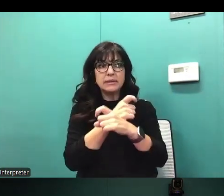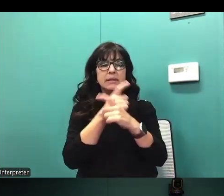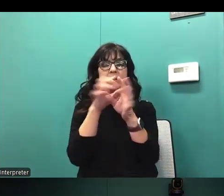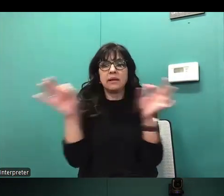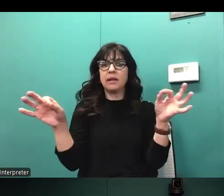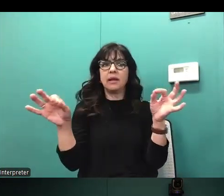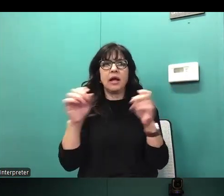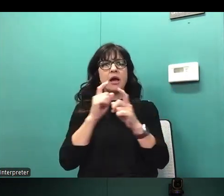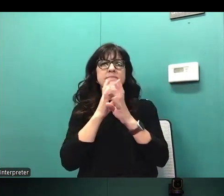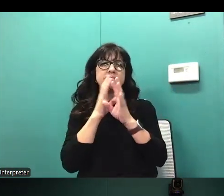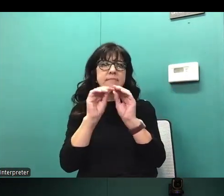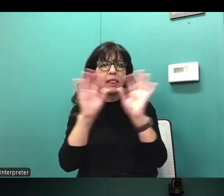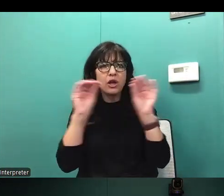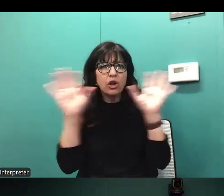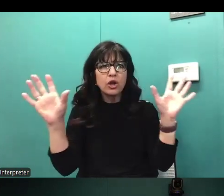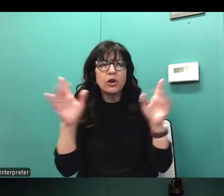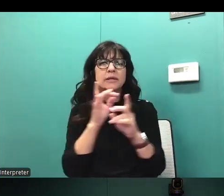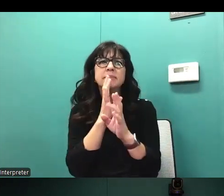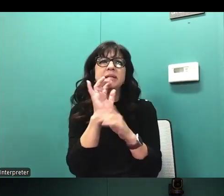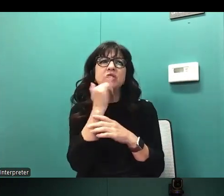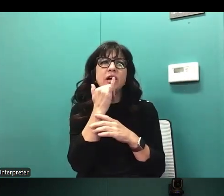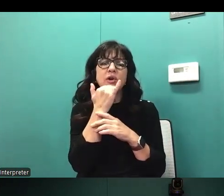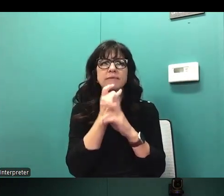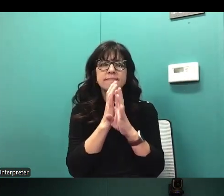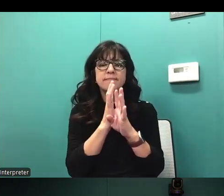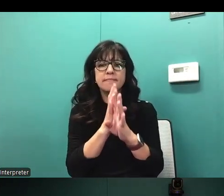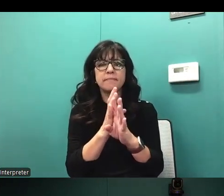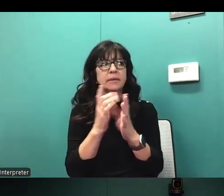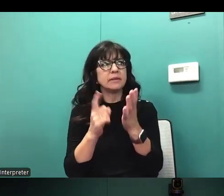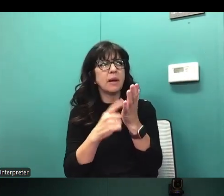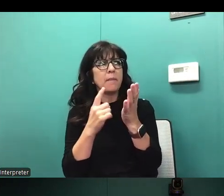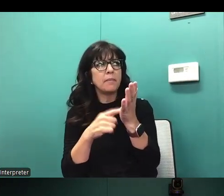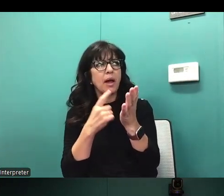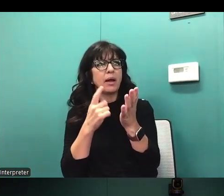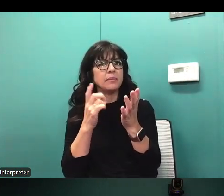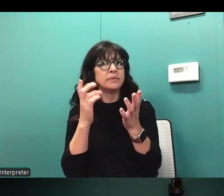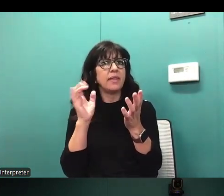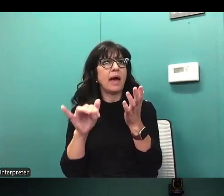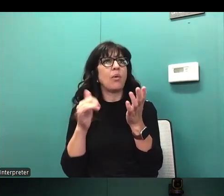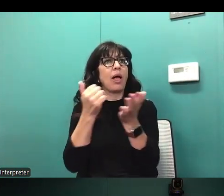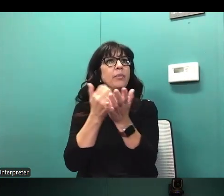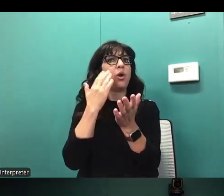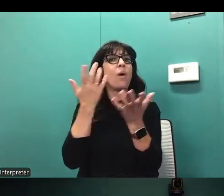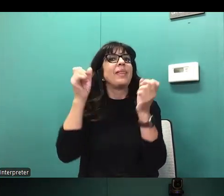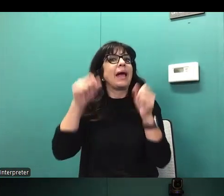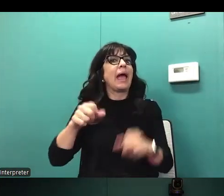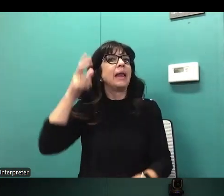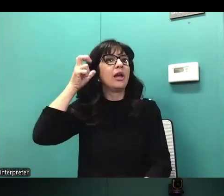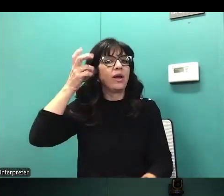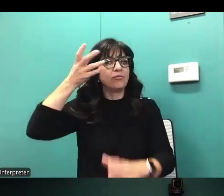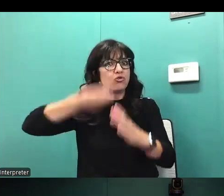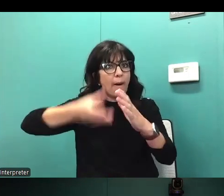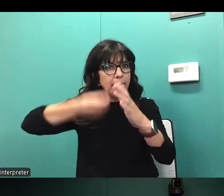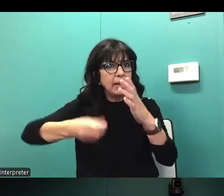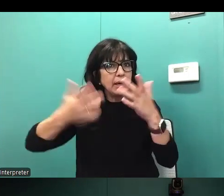know, we can kind of see what speech errors they're using. Sometimes they'll also help you know like what they can hear. You know, if they're like dropping sounds all of a sudden, it's